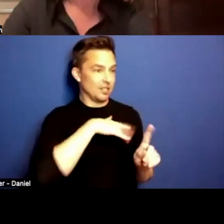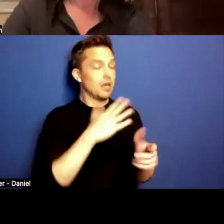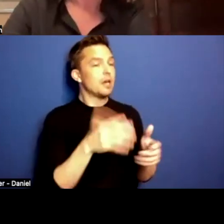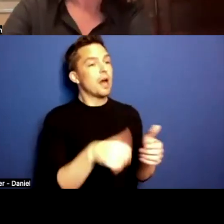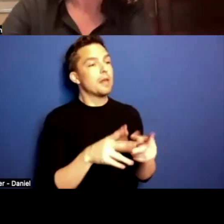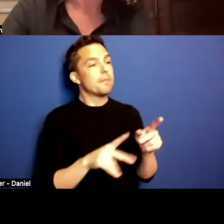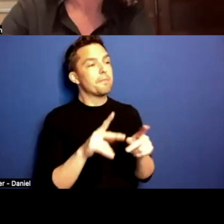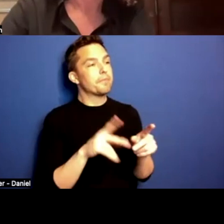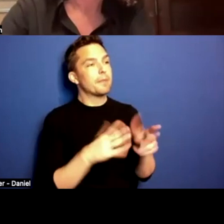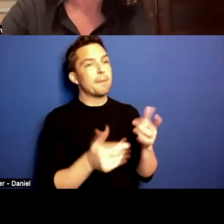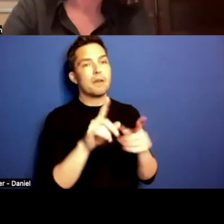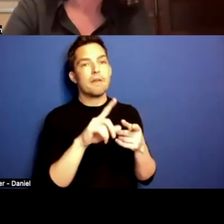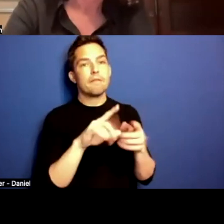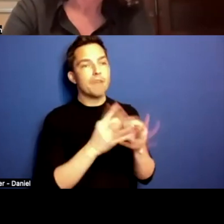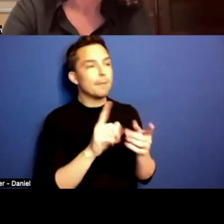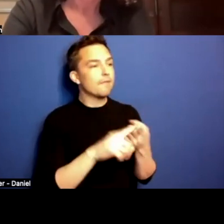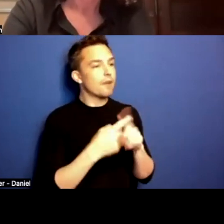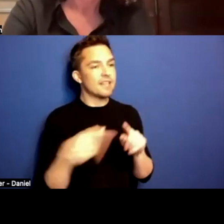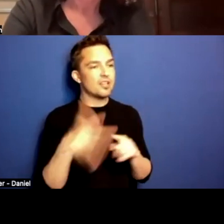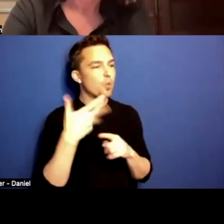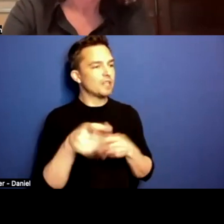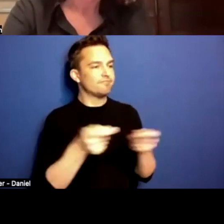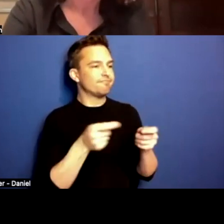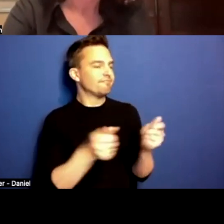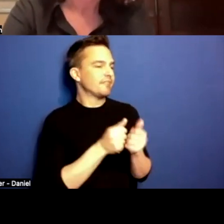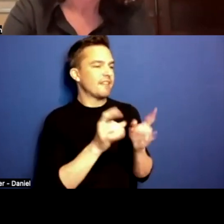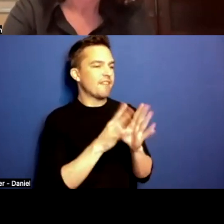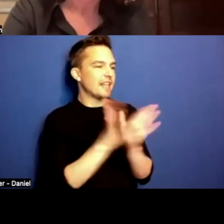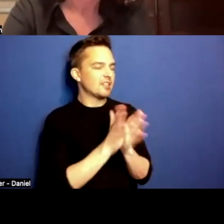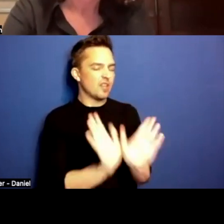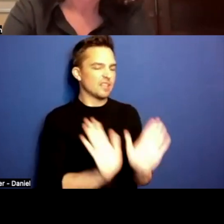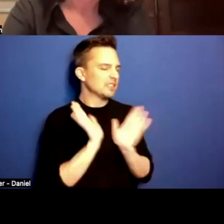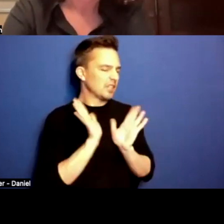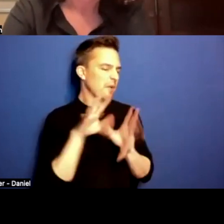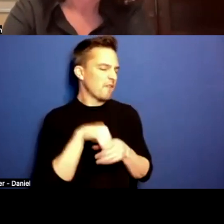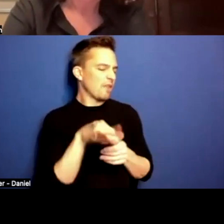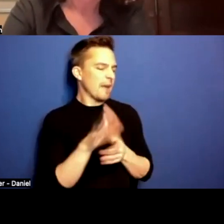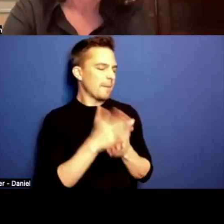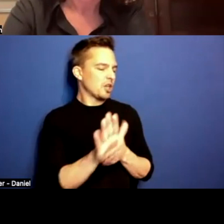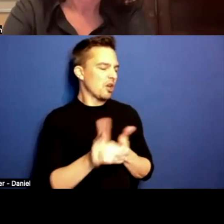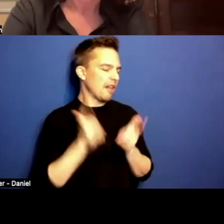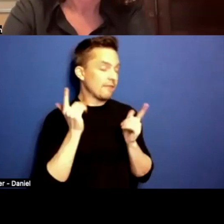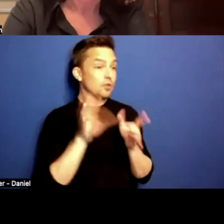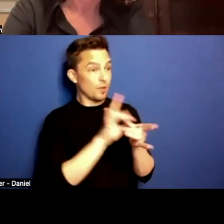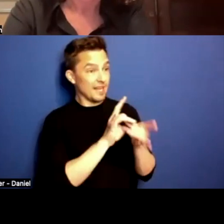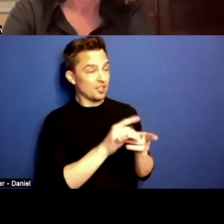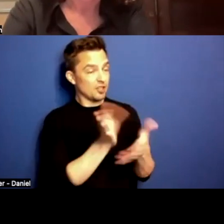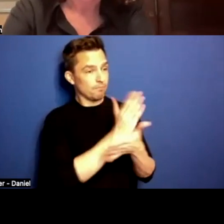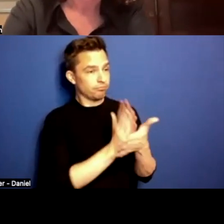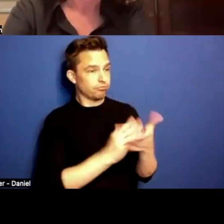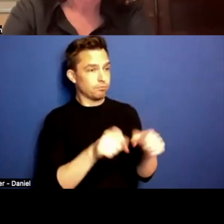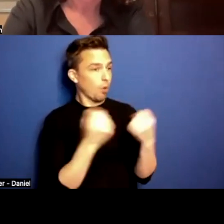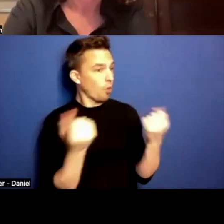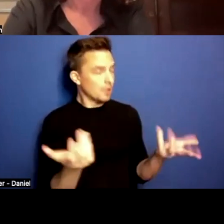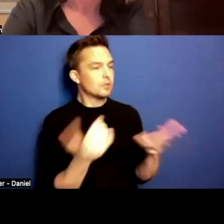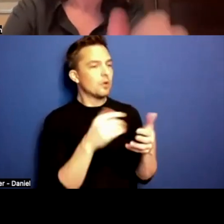the family or the friends didn't want to deal with the violence. Like, I don't want to deal with that part of your life. And so their relationships are ruptured. And when you think about your